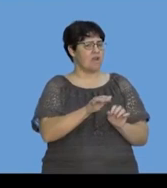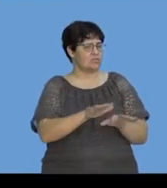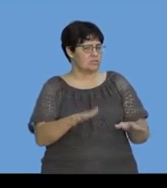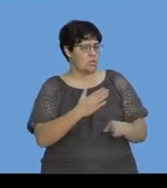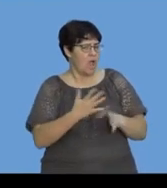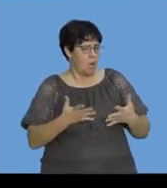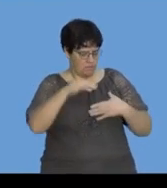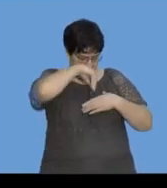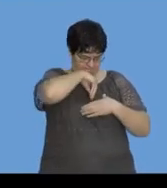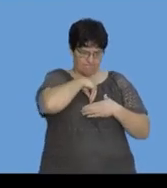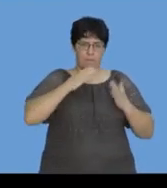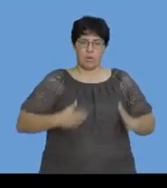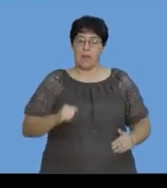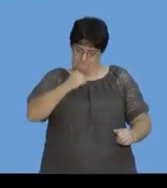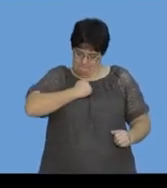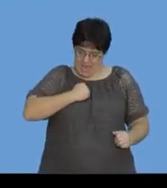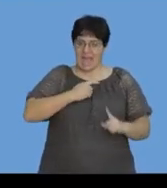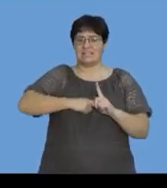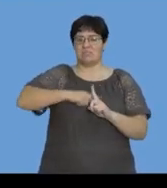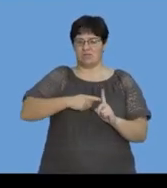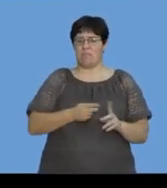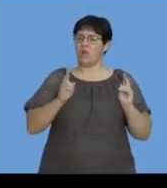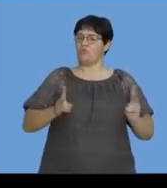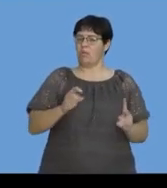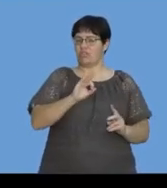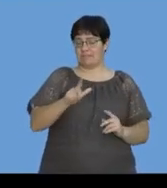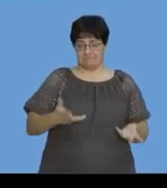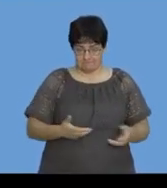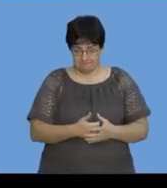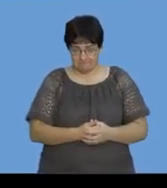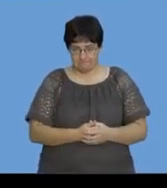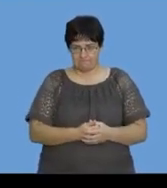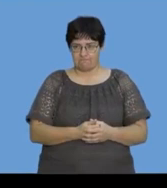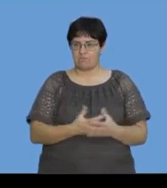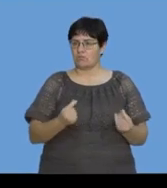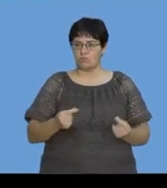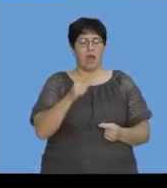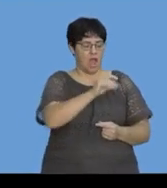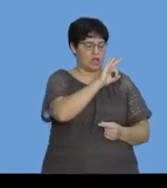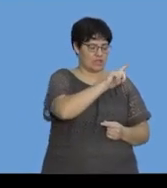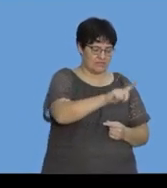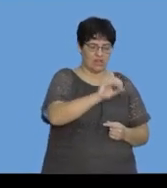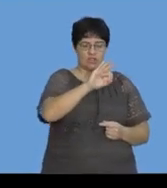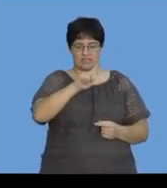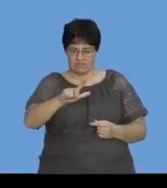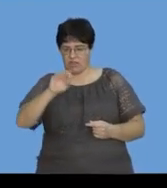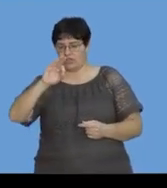how a virus is going to work, they're in your body at your temperature. So what I'm going to do, all of